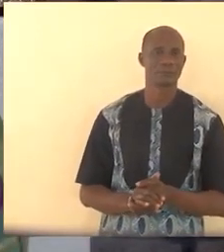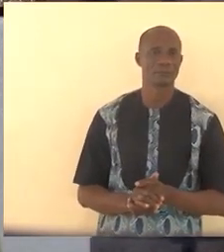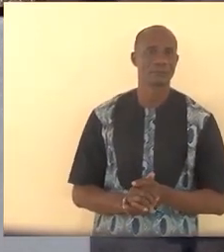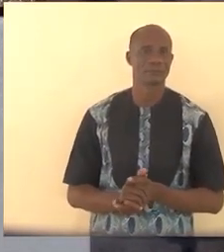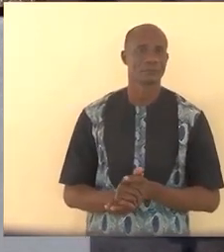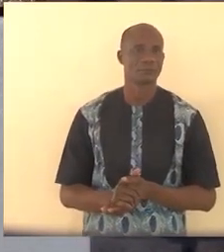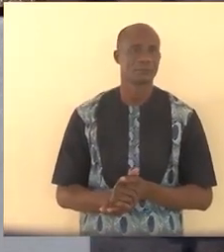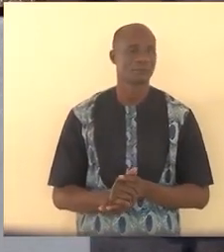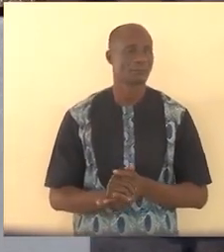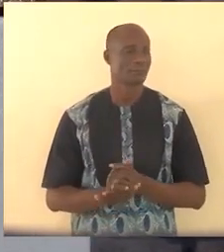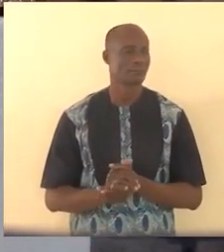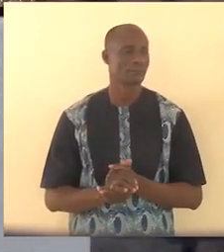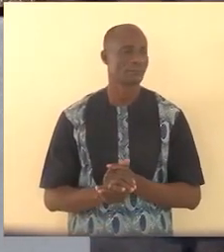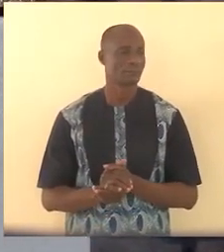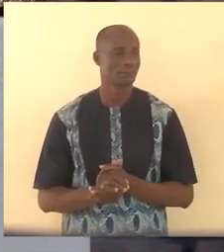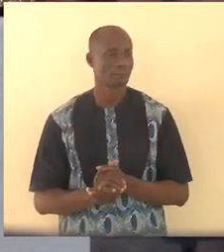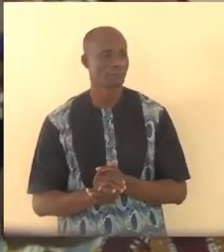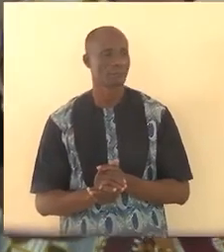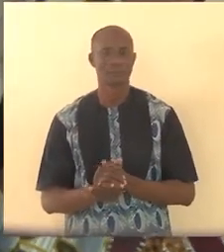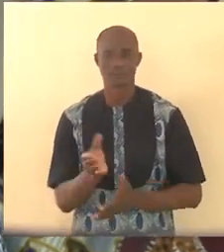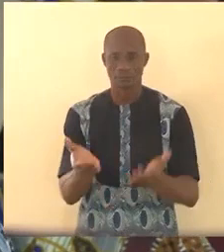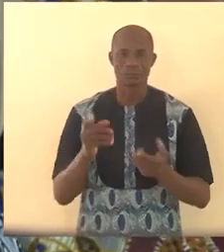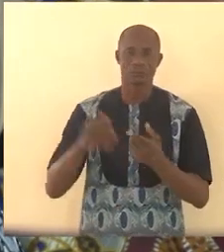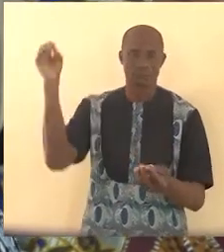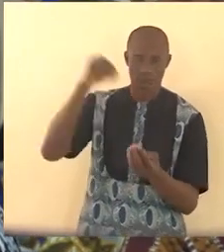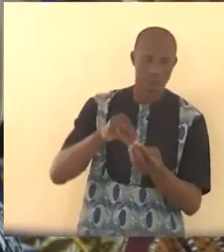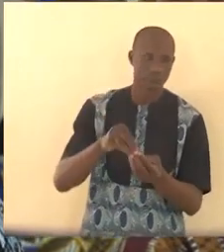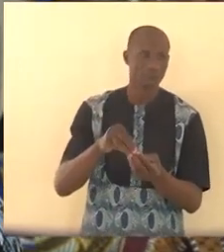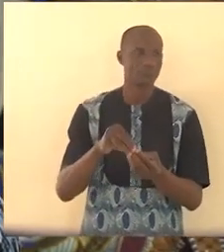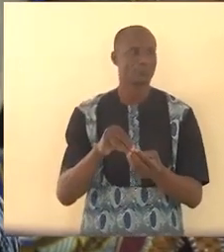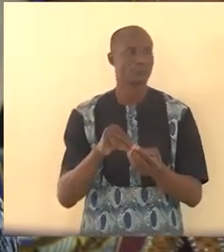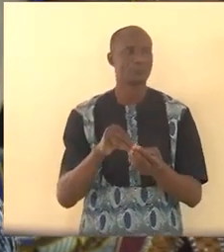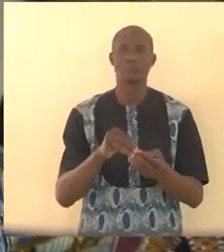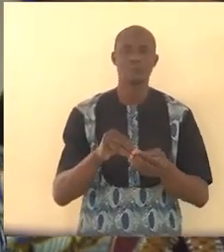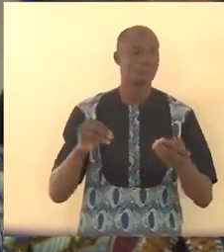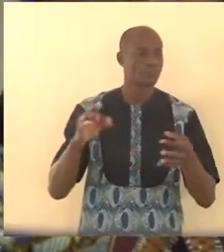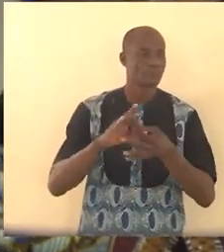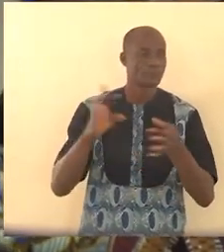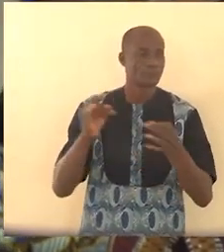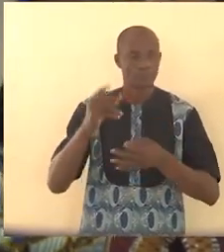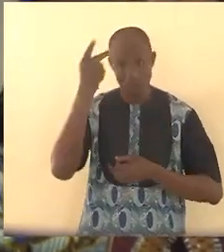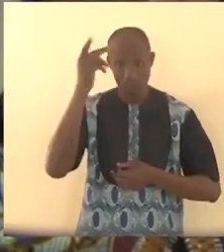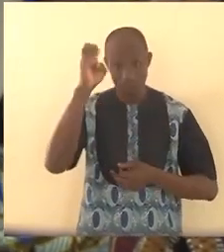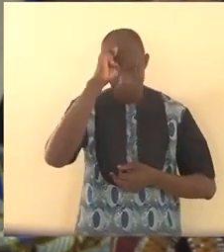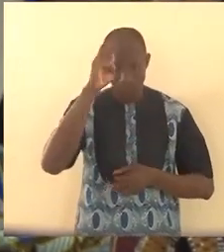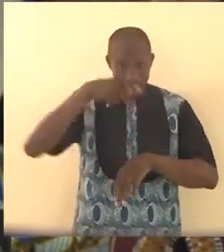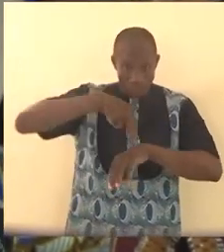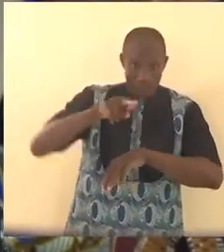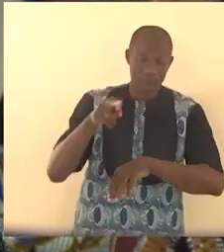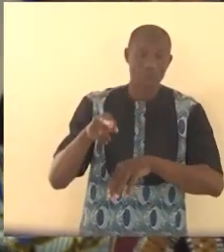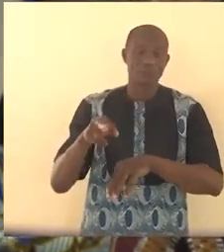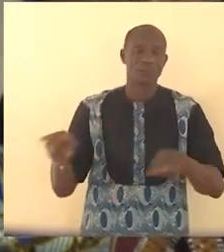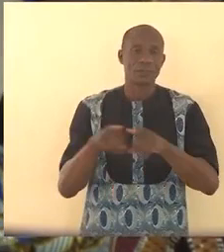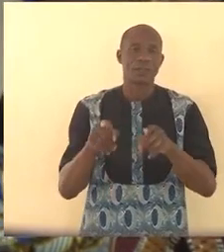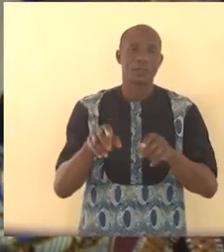Okay. A round of applause for him. Yeah, Father, I just wanted to add that I think that part of the reason that St. Paul referred to